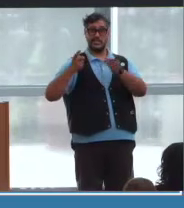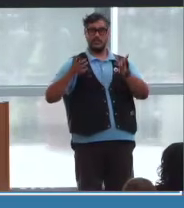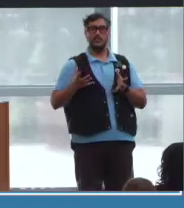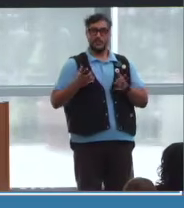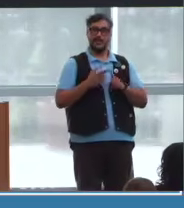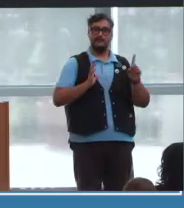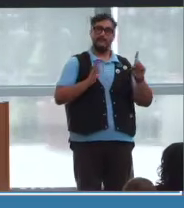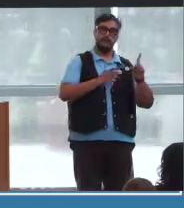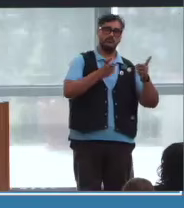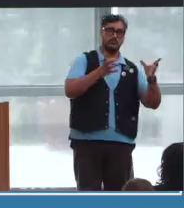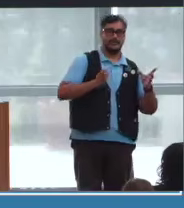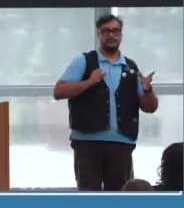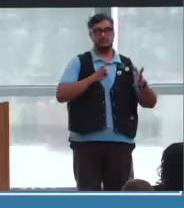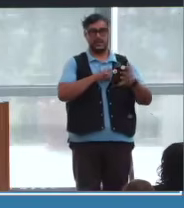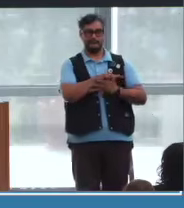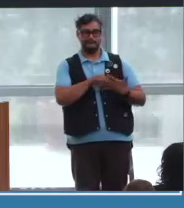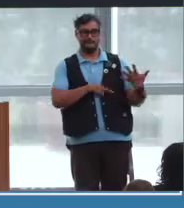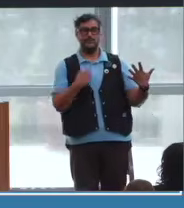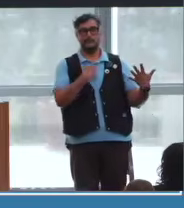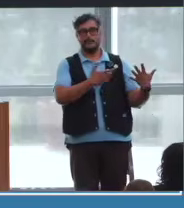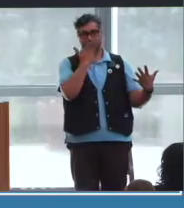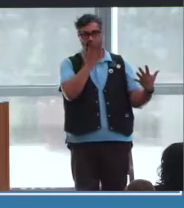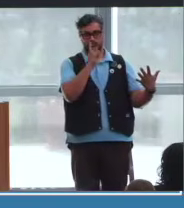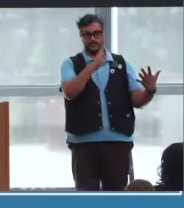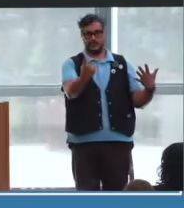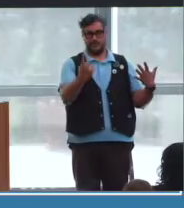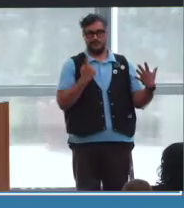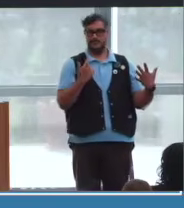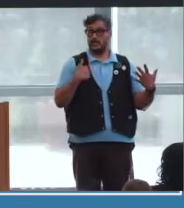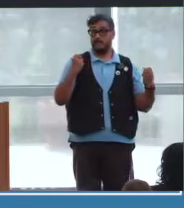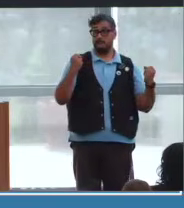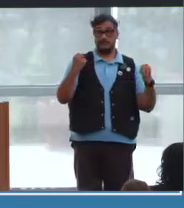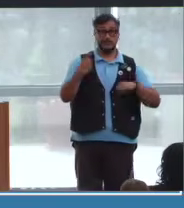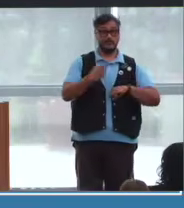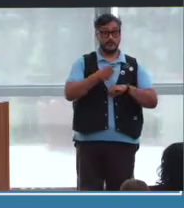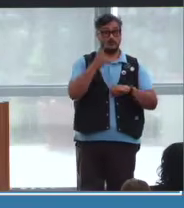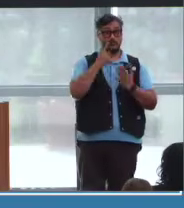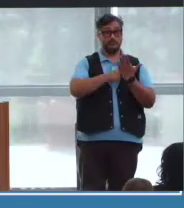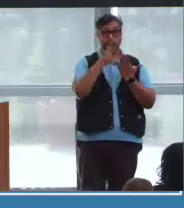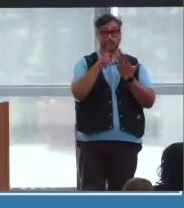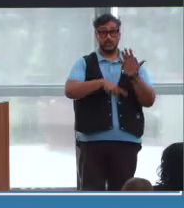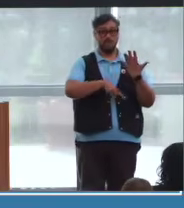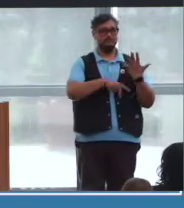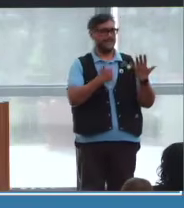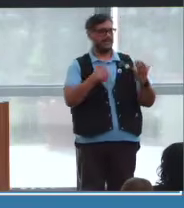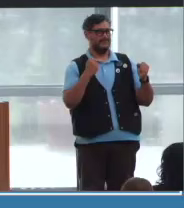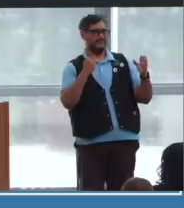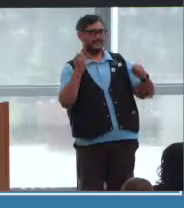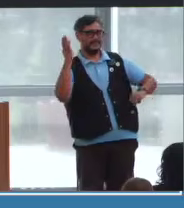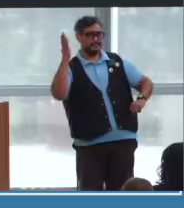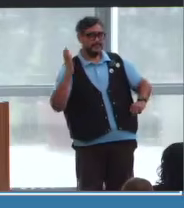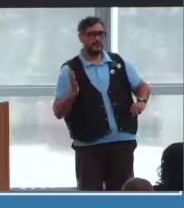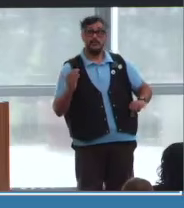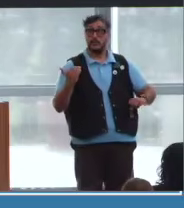board of directors and our staff, we appreciate you being here. We have an amazing day of programming, fantastic speakers, and